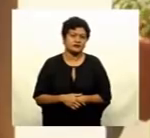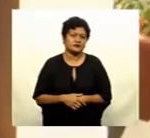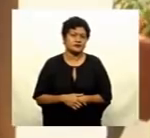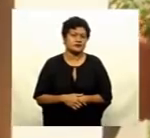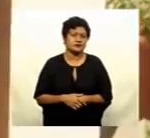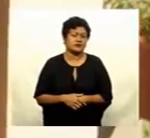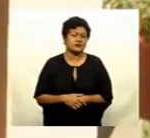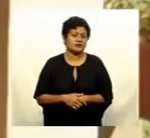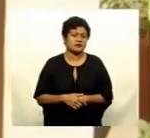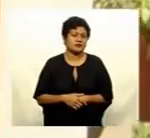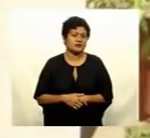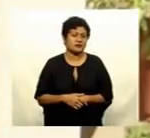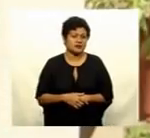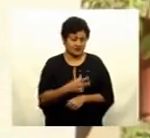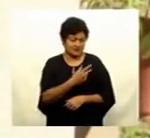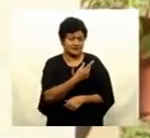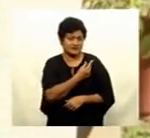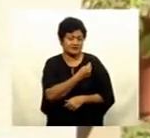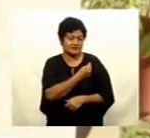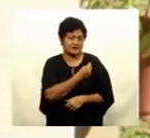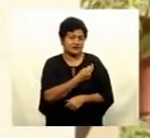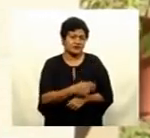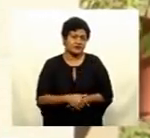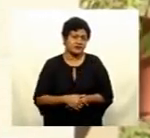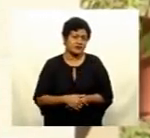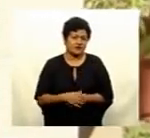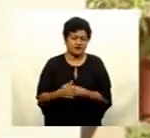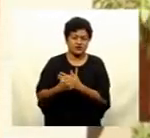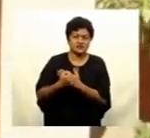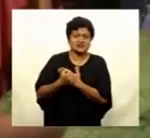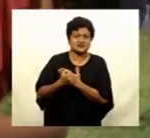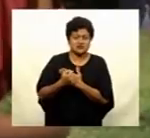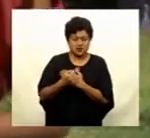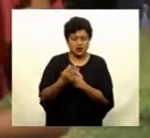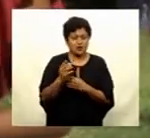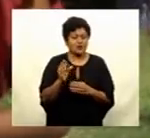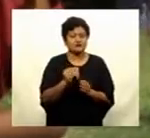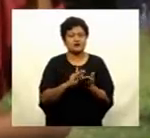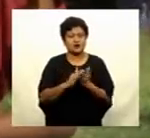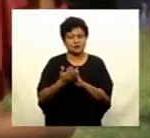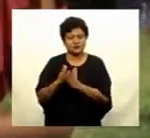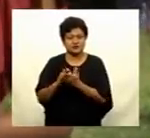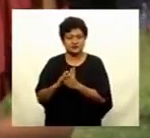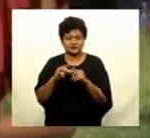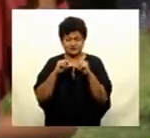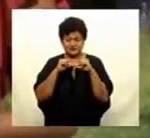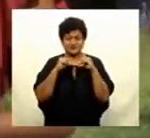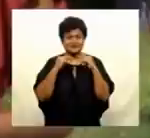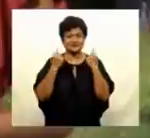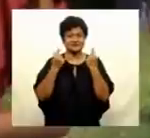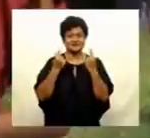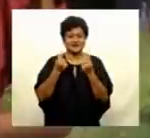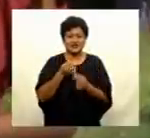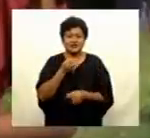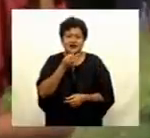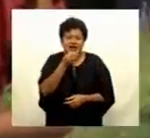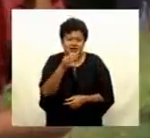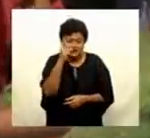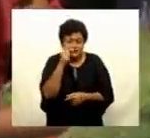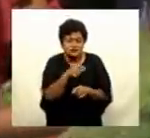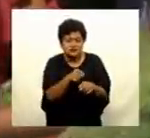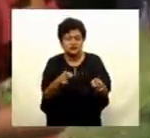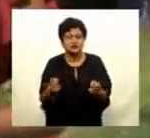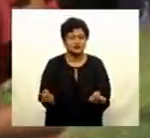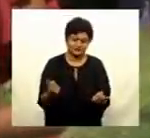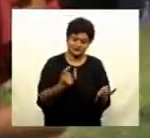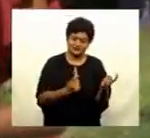for this vaccination, for the safety of our community. These religious leaders have urged Fijians to come forward and